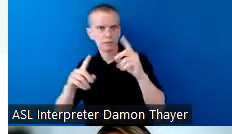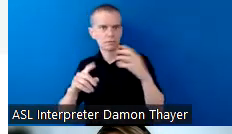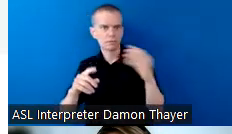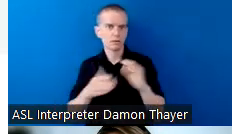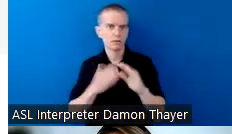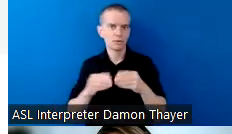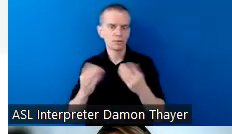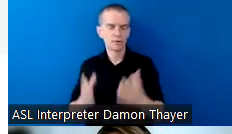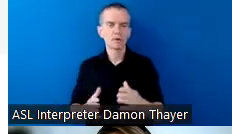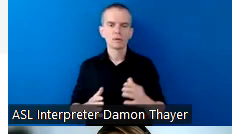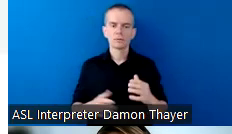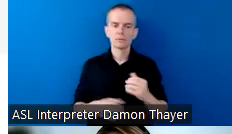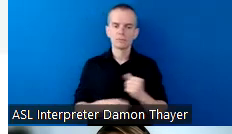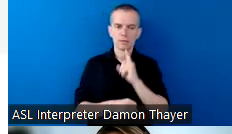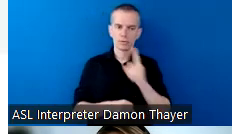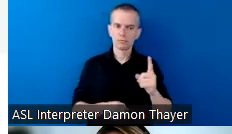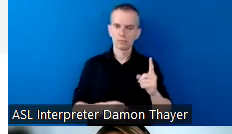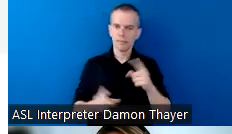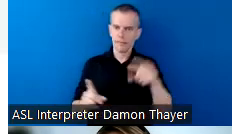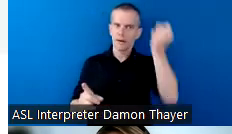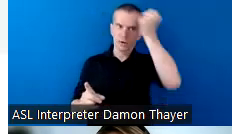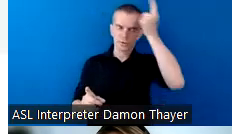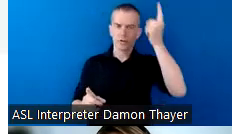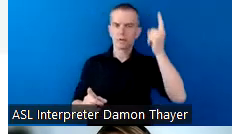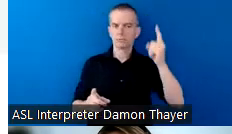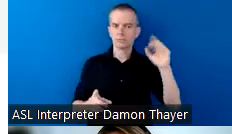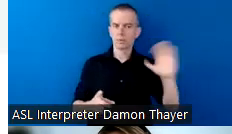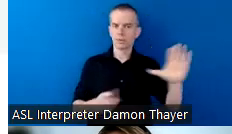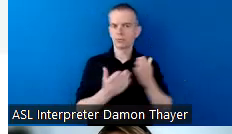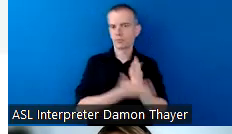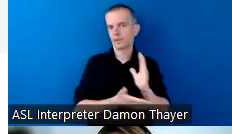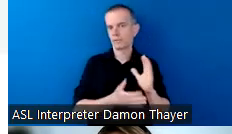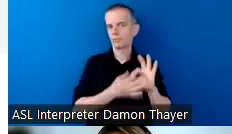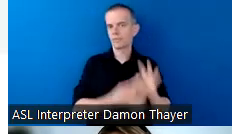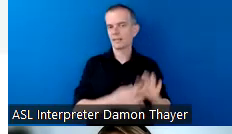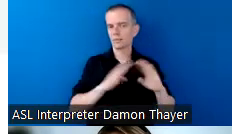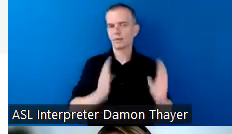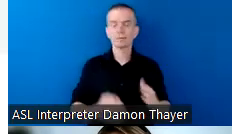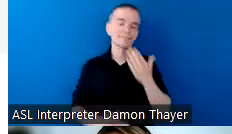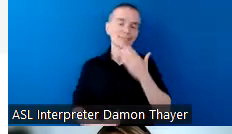the rights of Oregonians in housing. So nice to meet everybody. Thank you for having me.